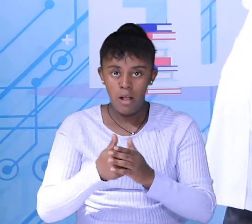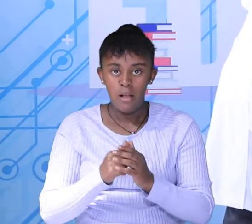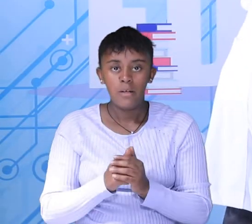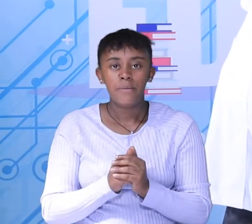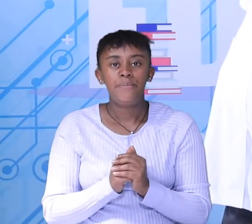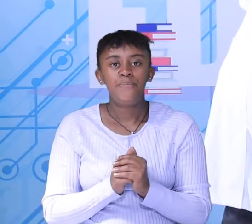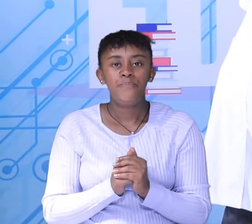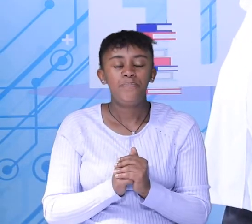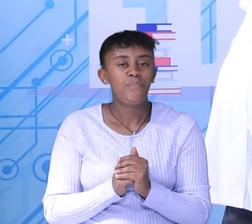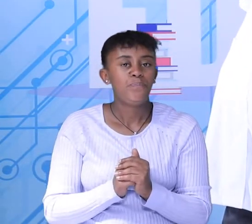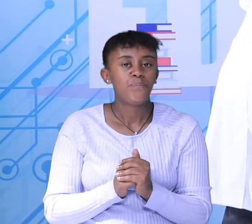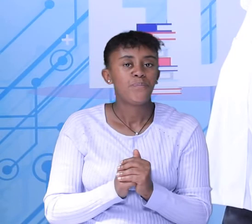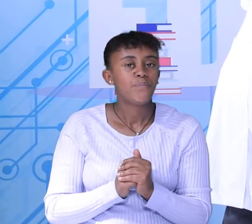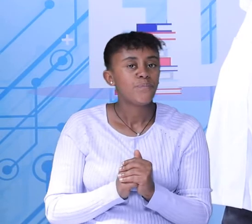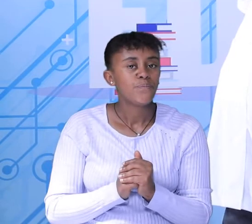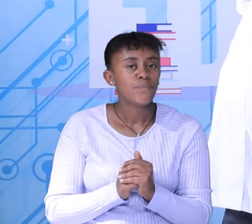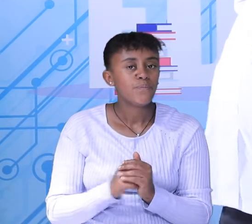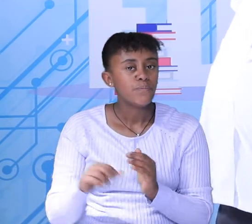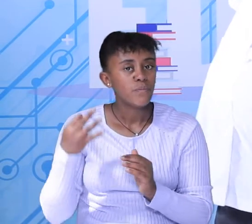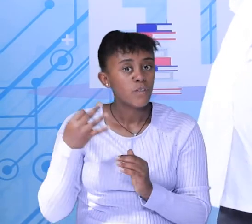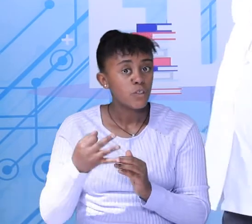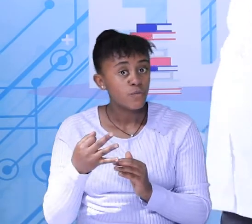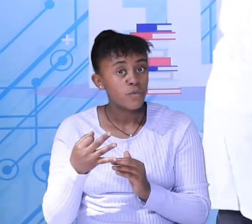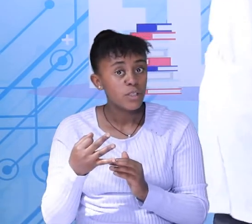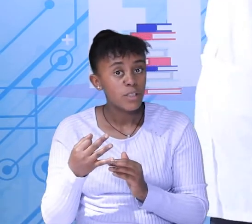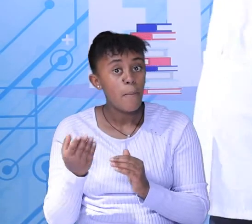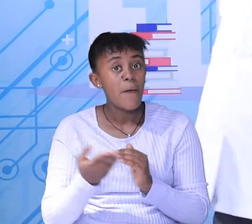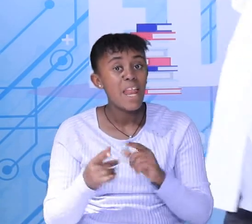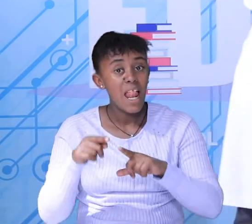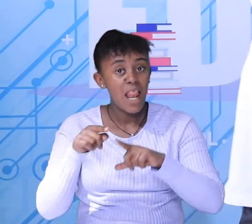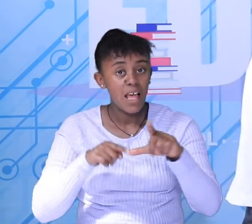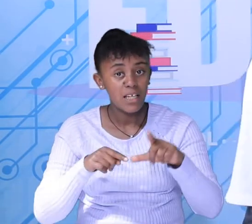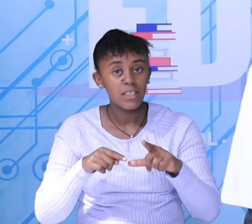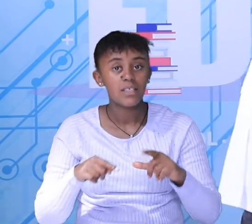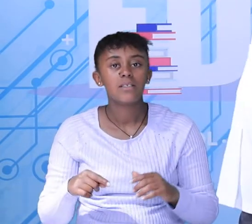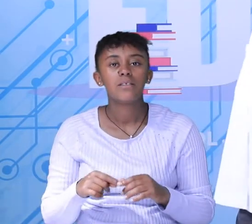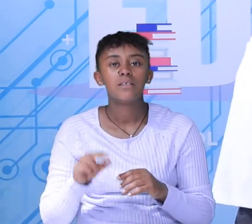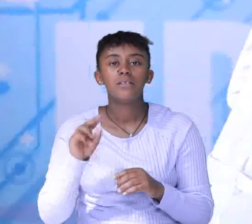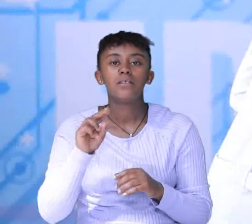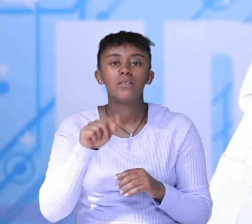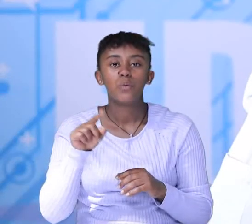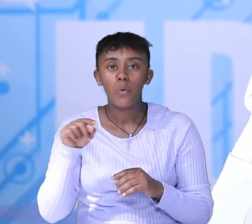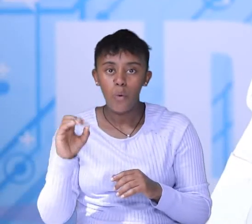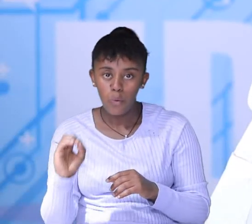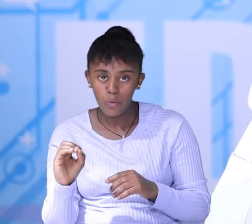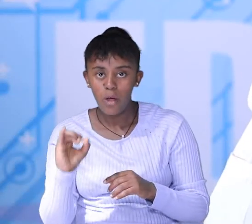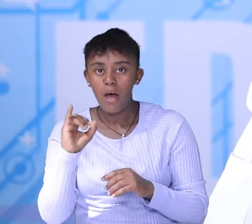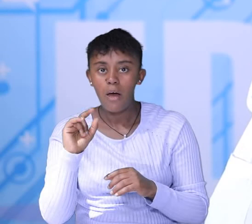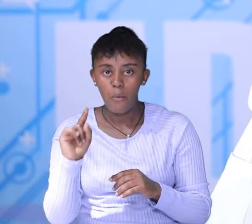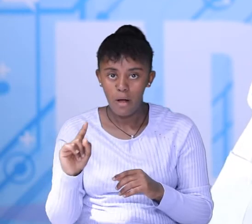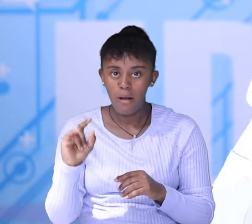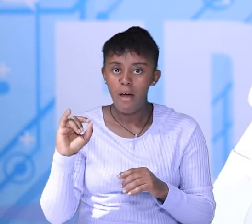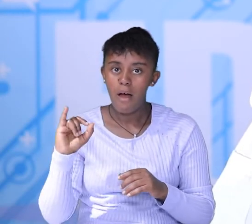Now, how do we determine the direction? We have already determined the magnitude. How do we determine the direction of the magnetic